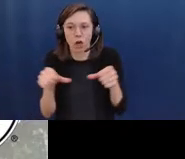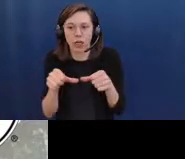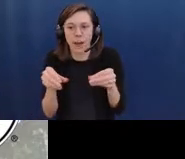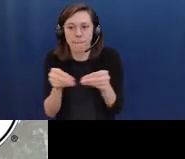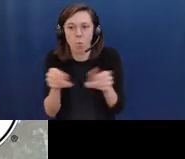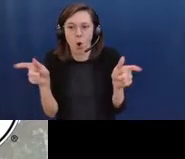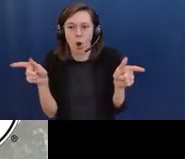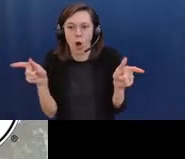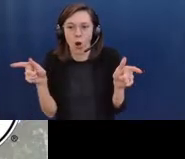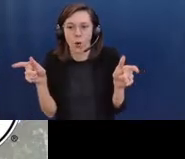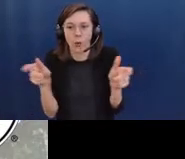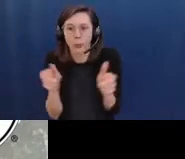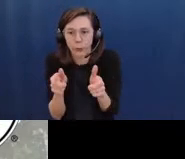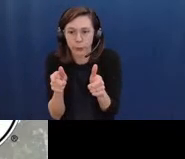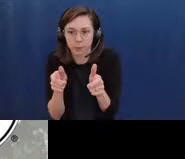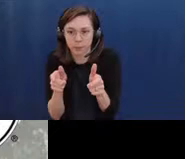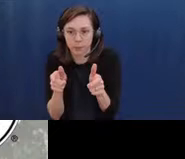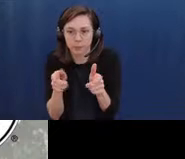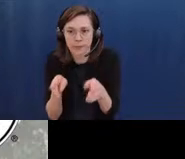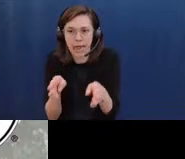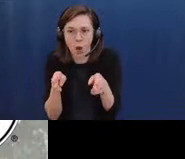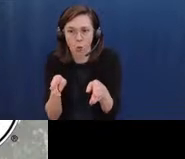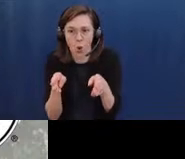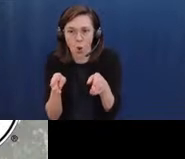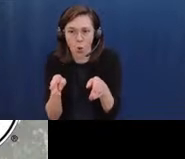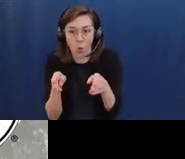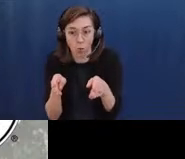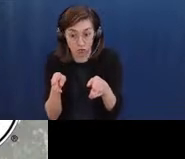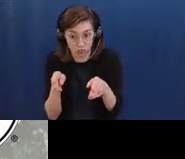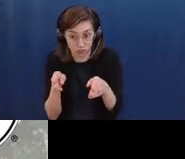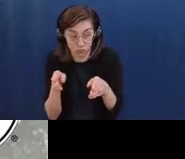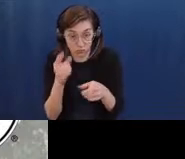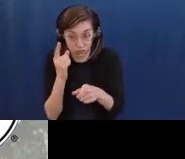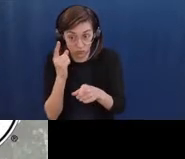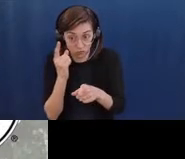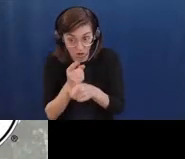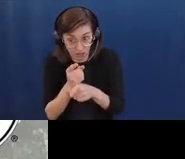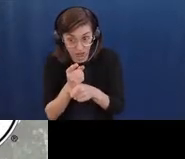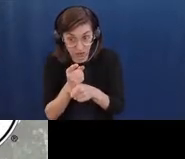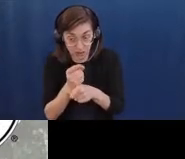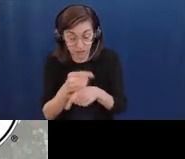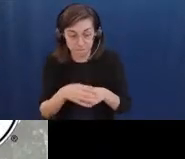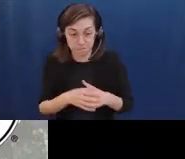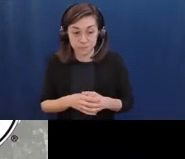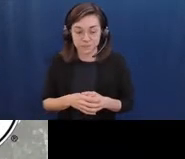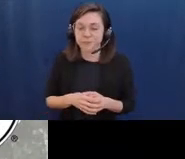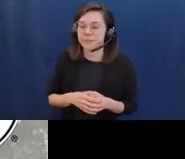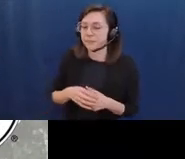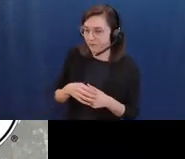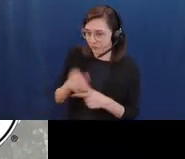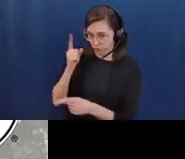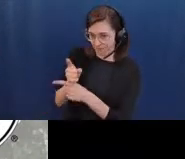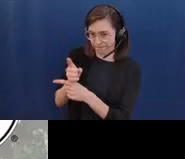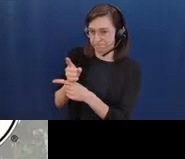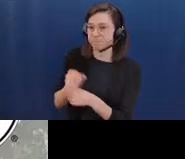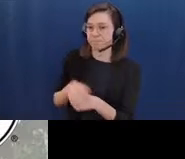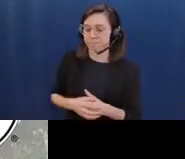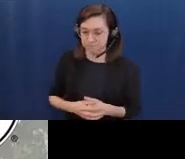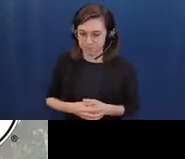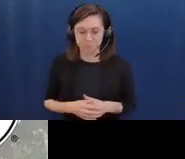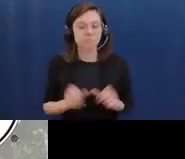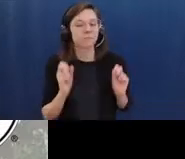narrower portion of the park than what it is currently. Is that correct? That is correct.